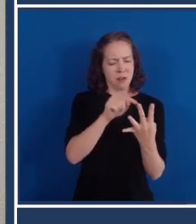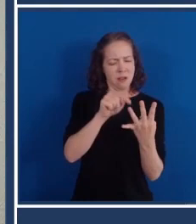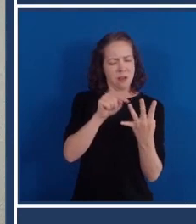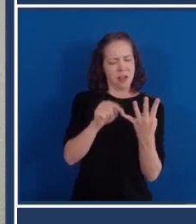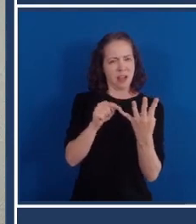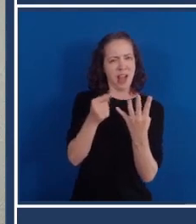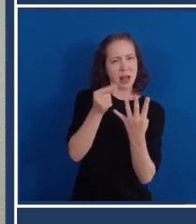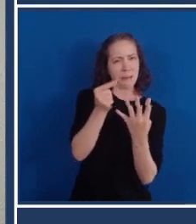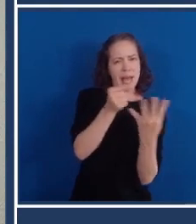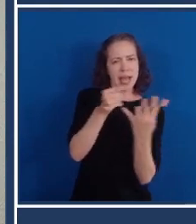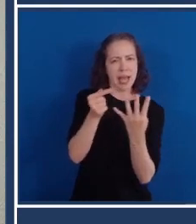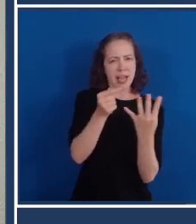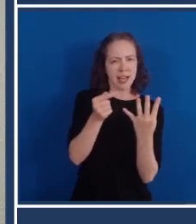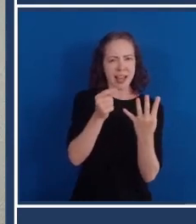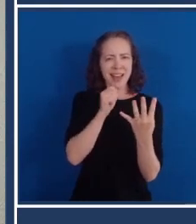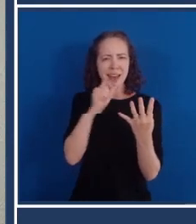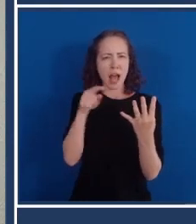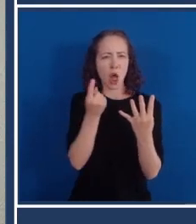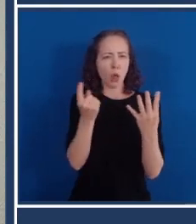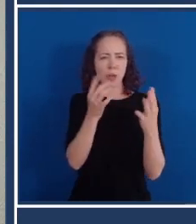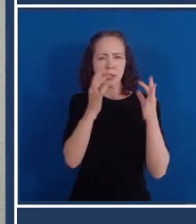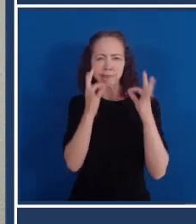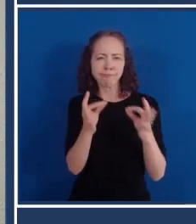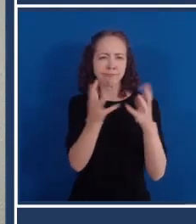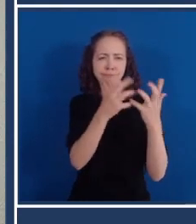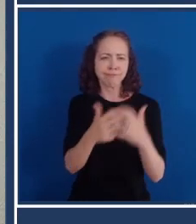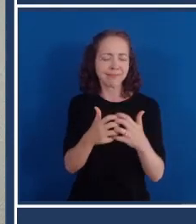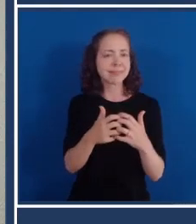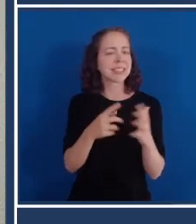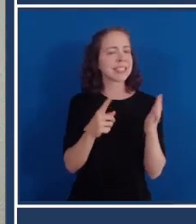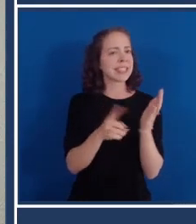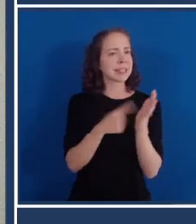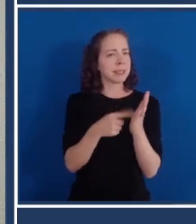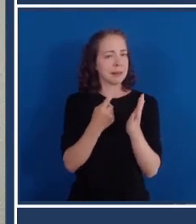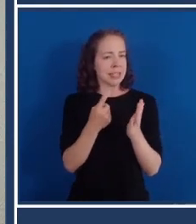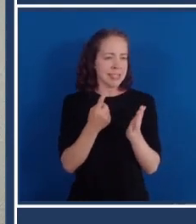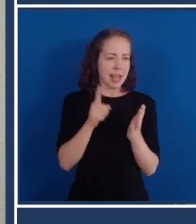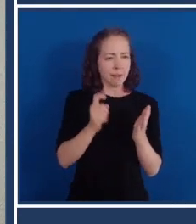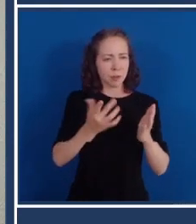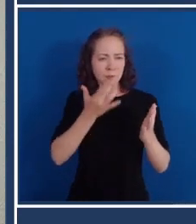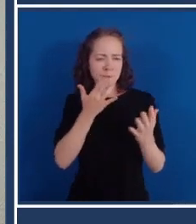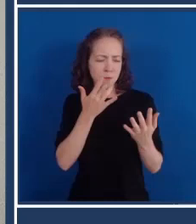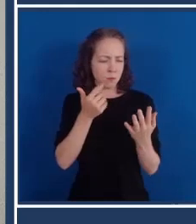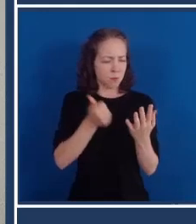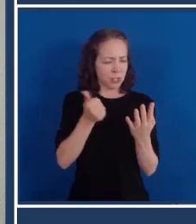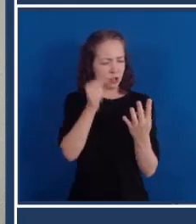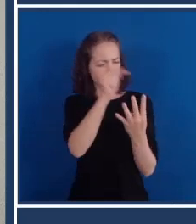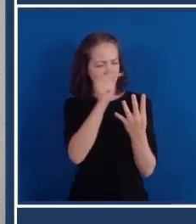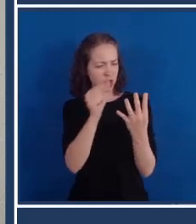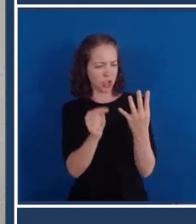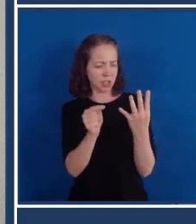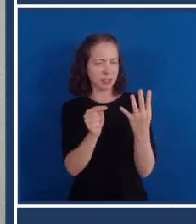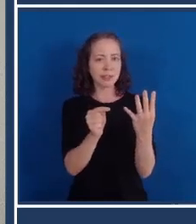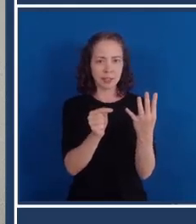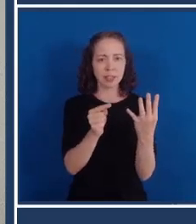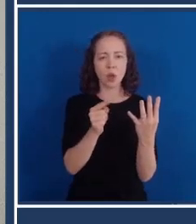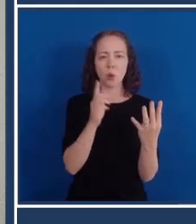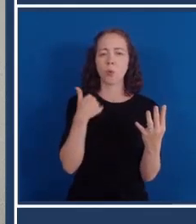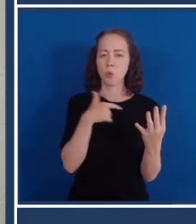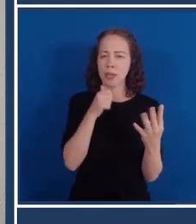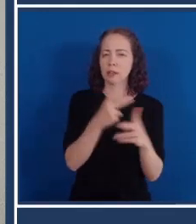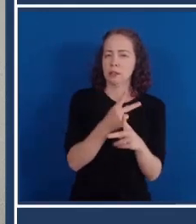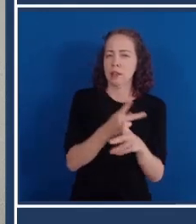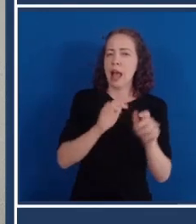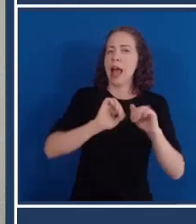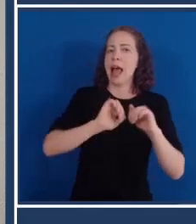recognise and develop a practice as to how we might resolve those tensions. So let me return to Theo for a